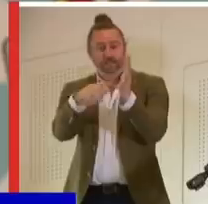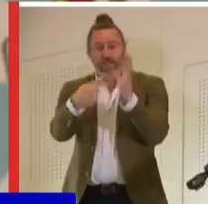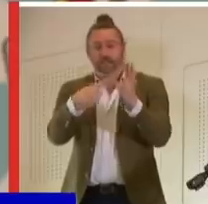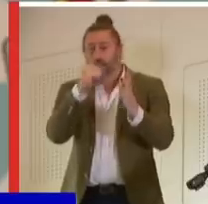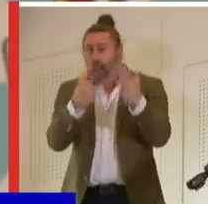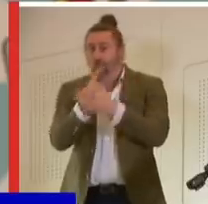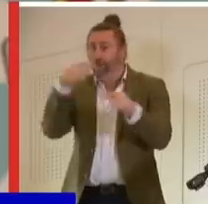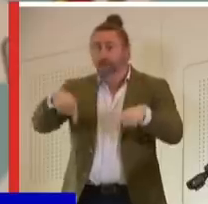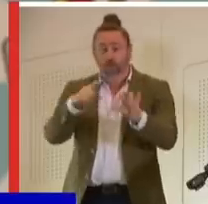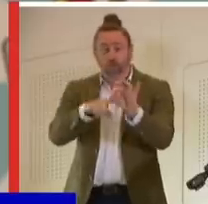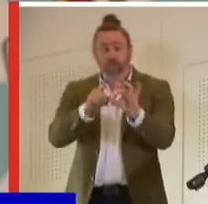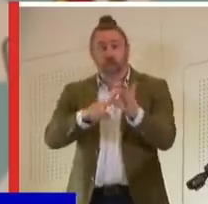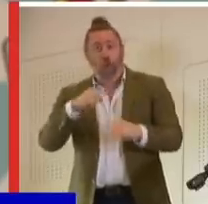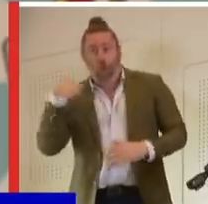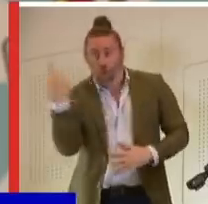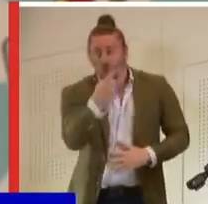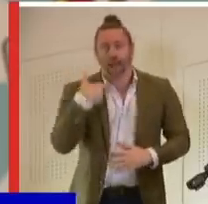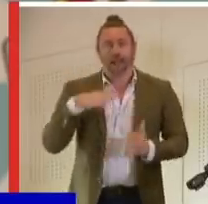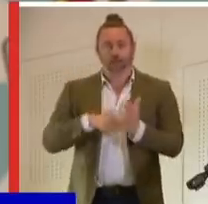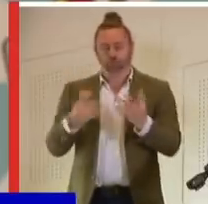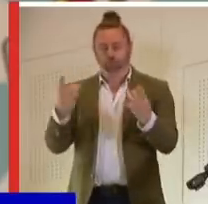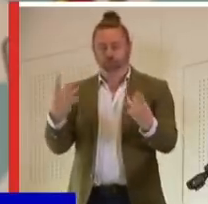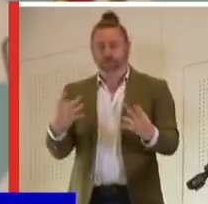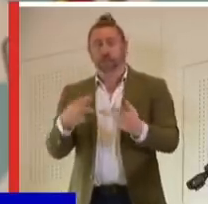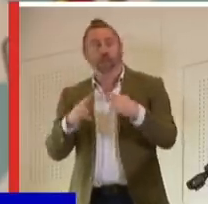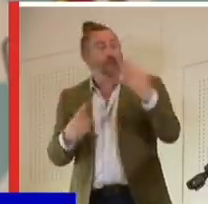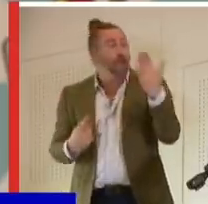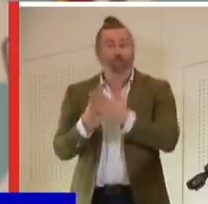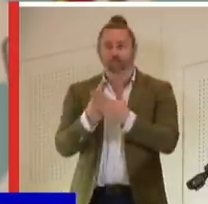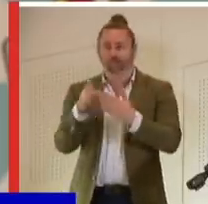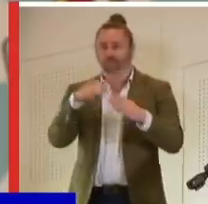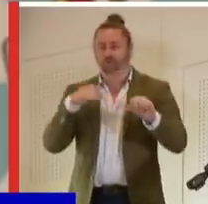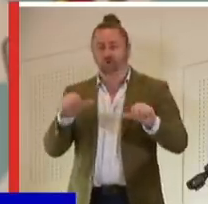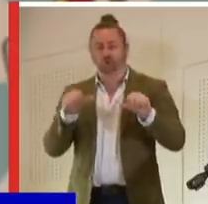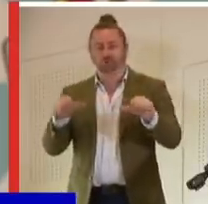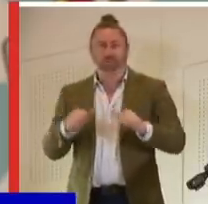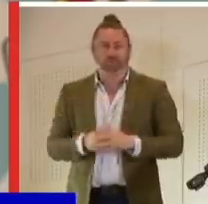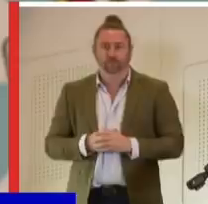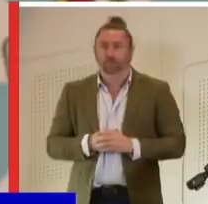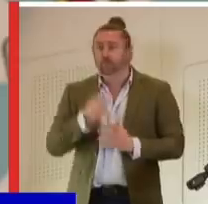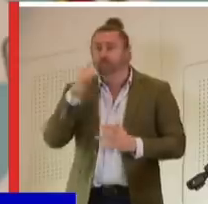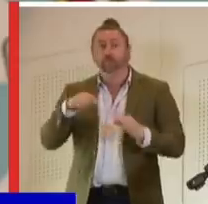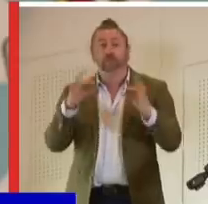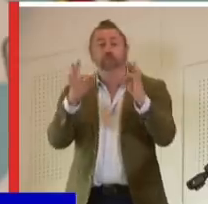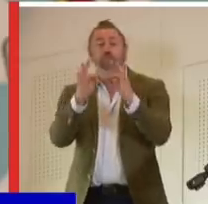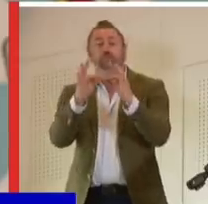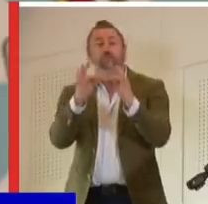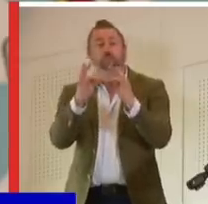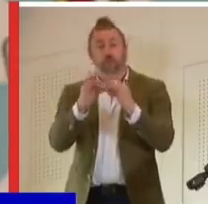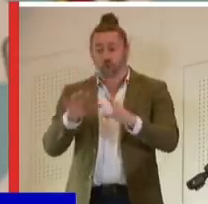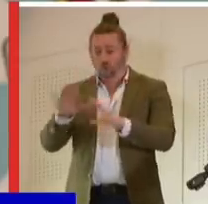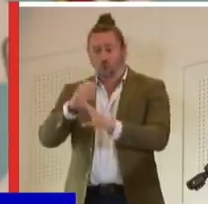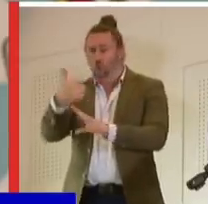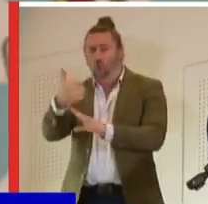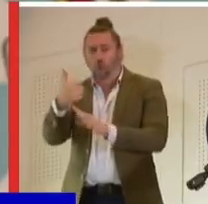Queensland, and we need to be prepared. I can say that in Brisbane, the vaccination rates are much higher